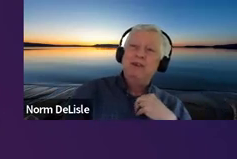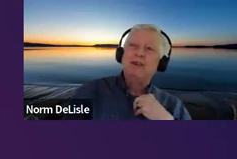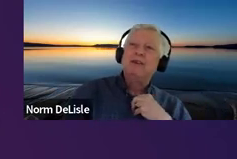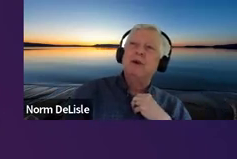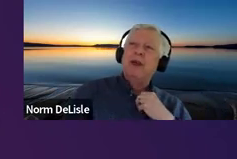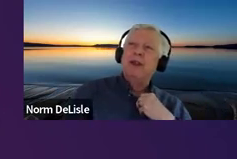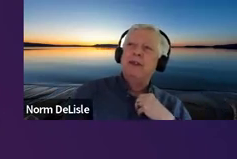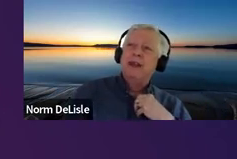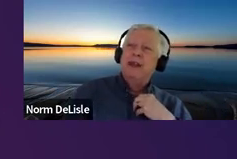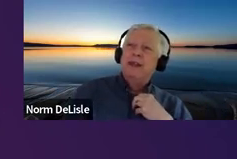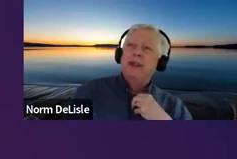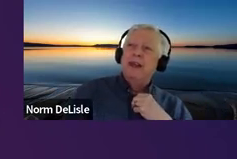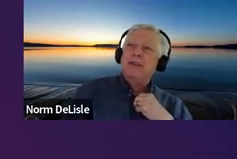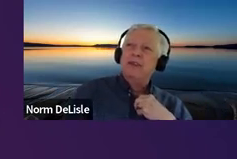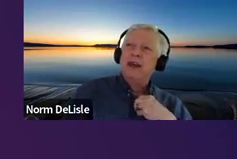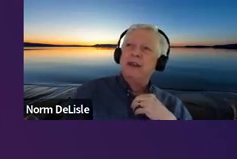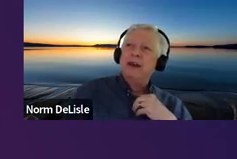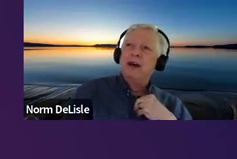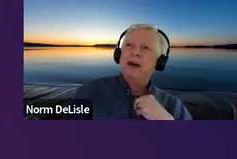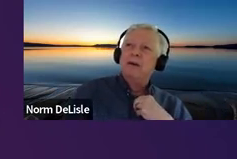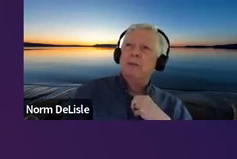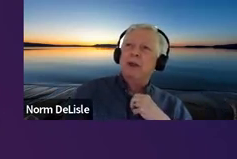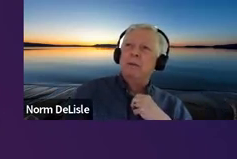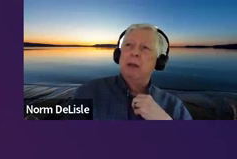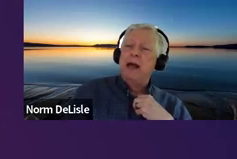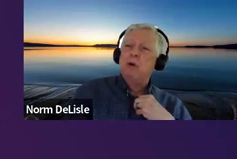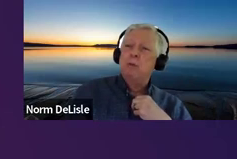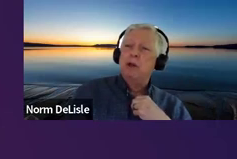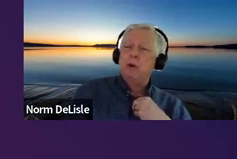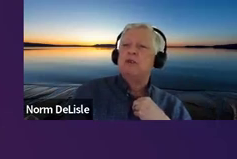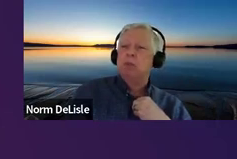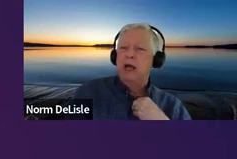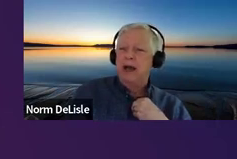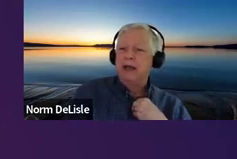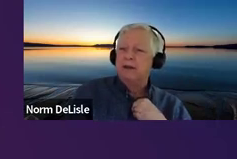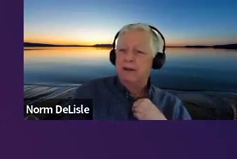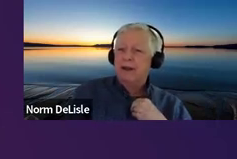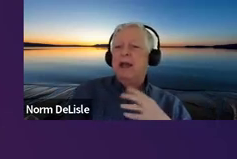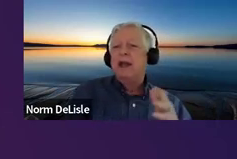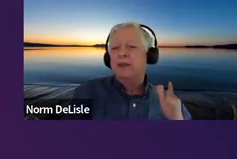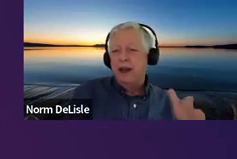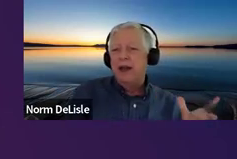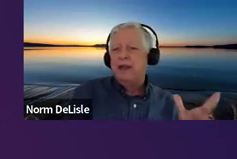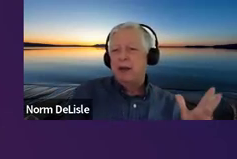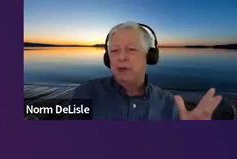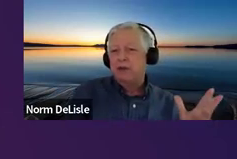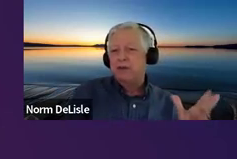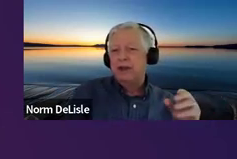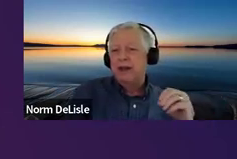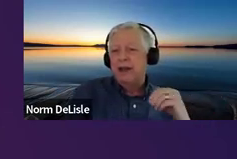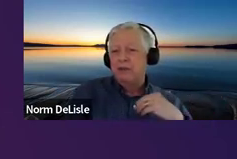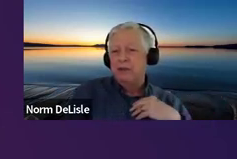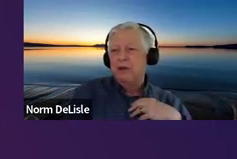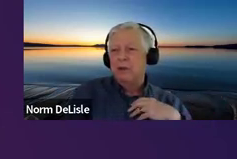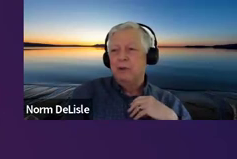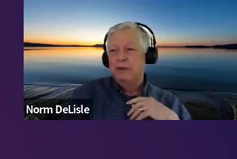and change it so that it said a Black woman who is blind. And then I got pictures